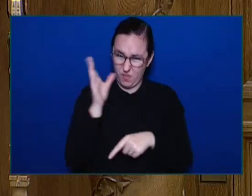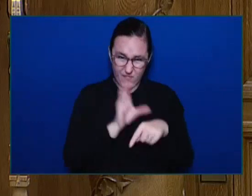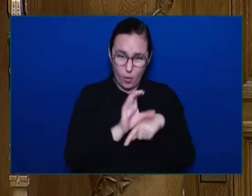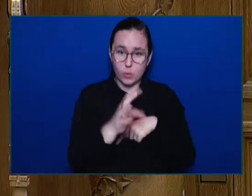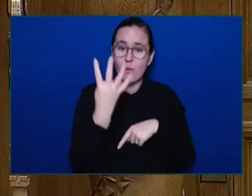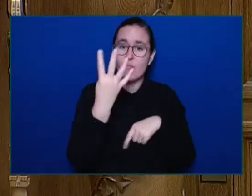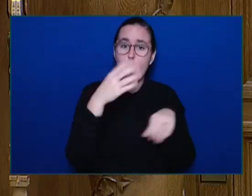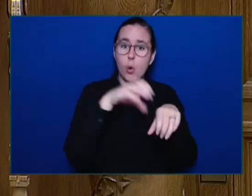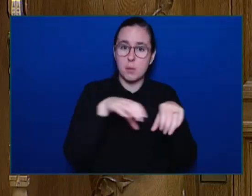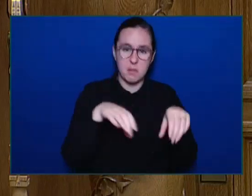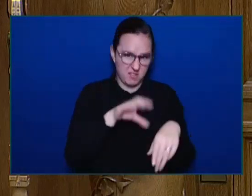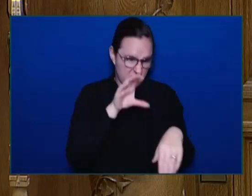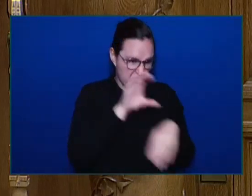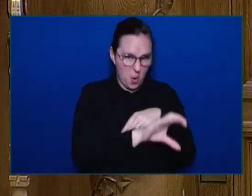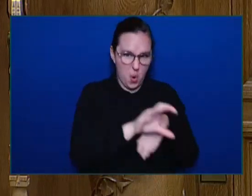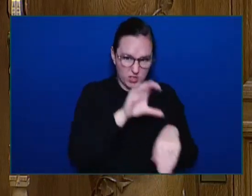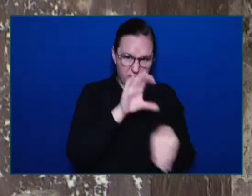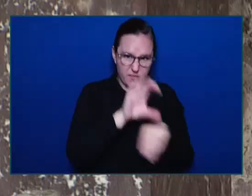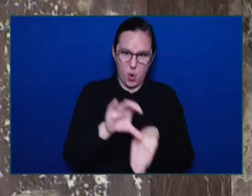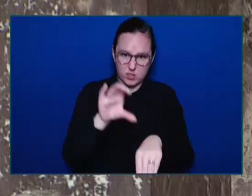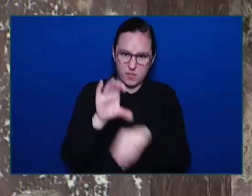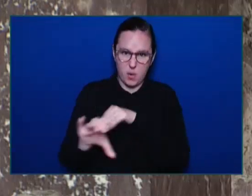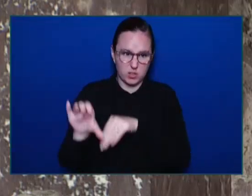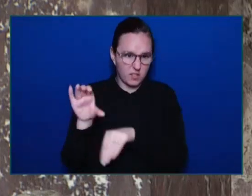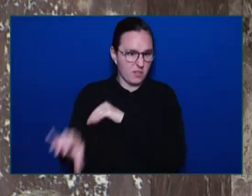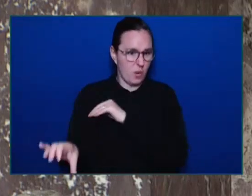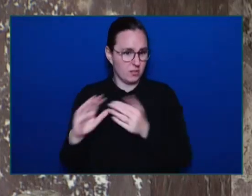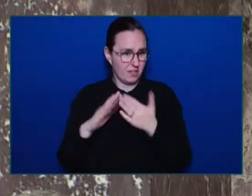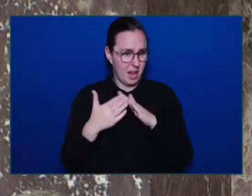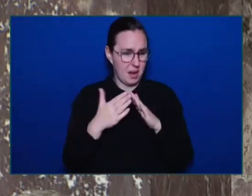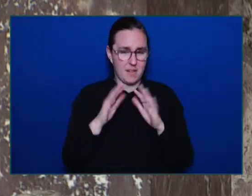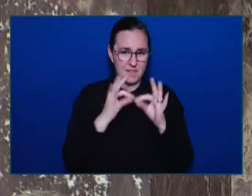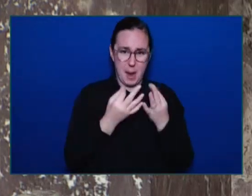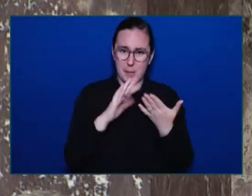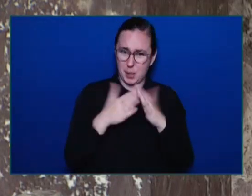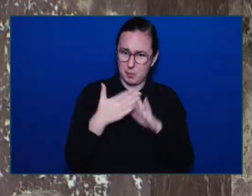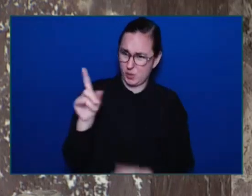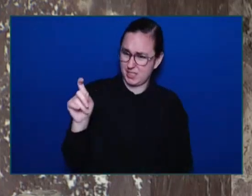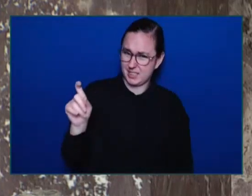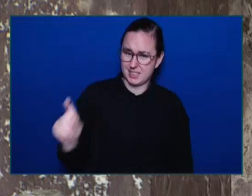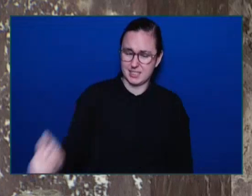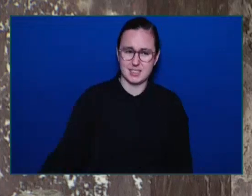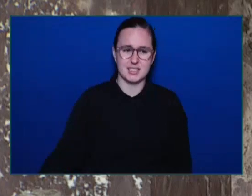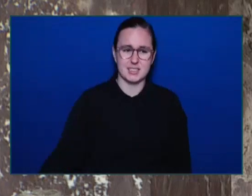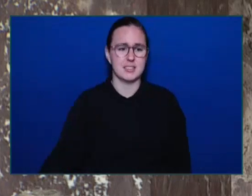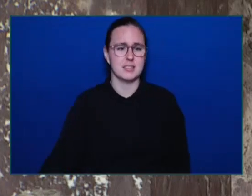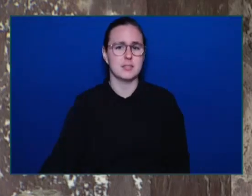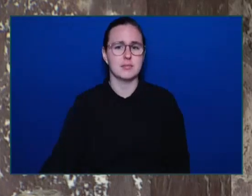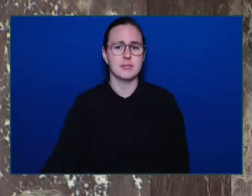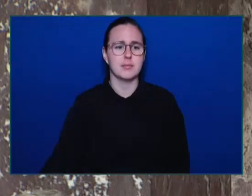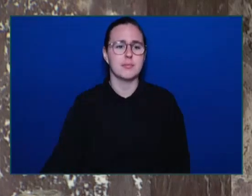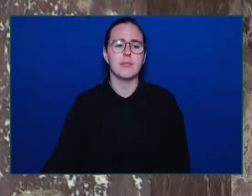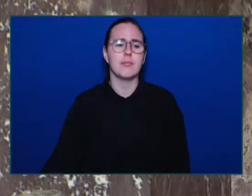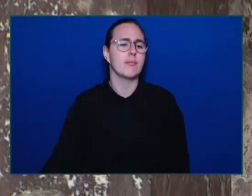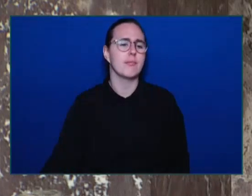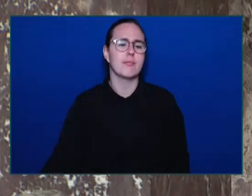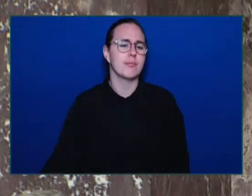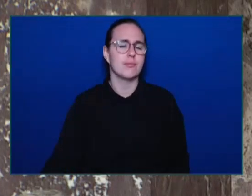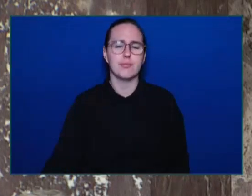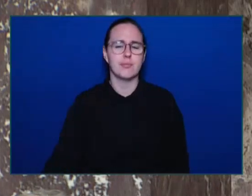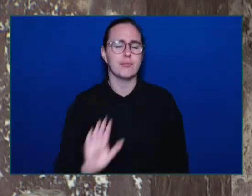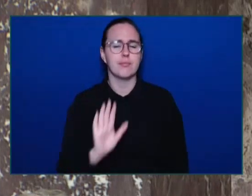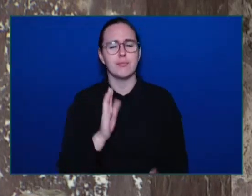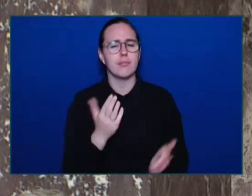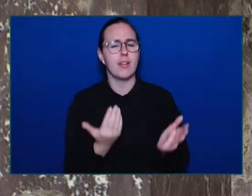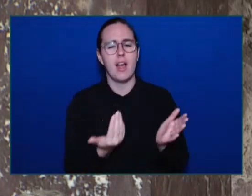Minister of Housing. Thank you, Honourable Speaker. Again, the contradictions. You know, the first question say, you're doing it, you shouldn't be doing it. Now they're saying,